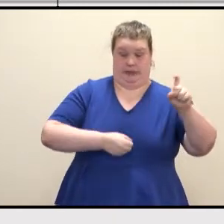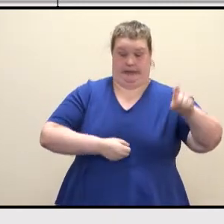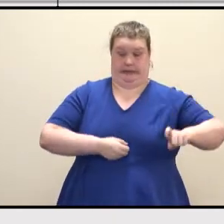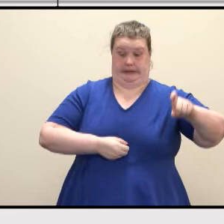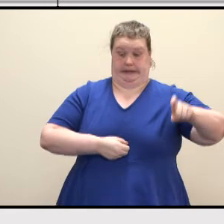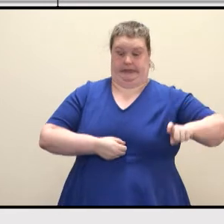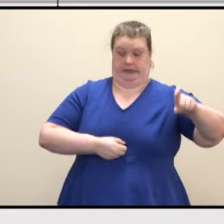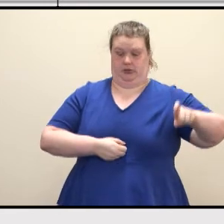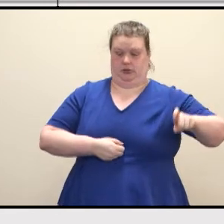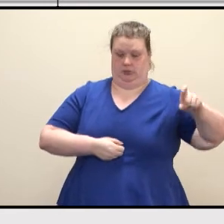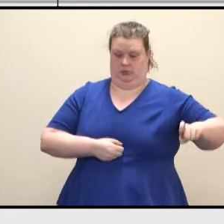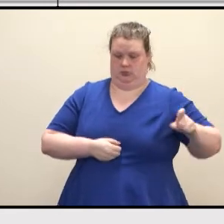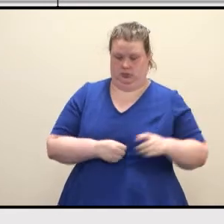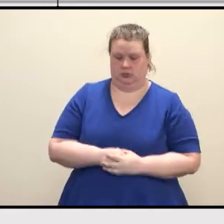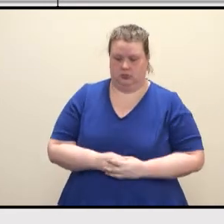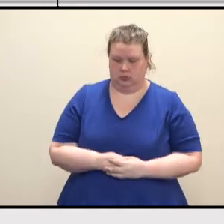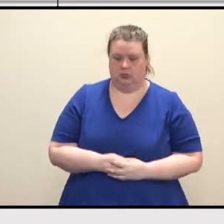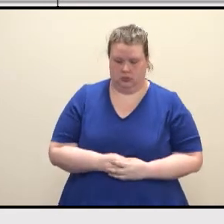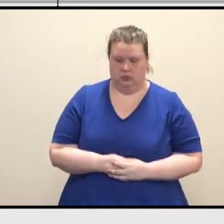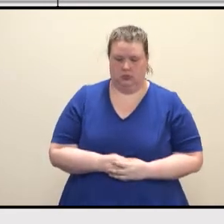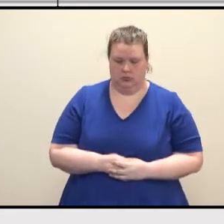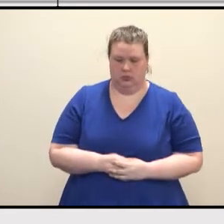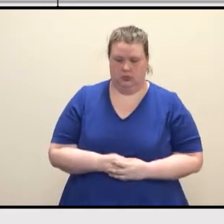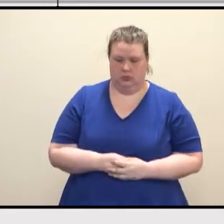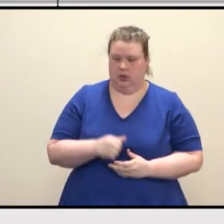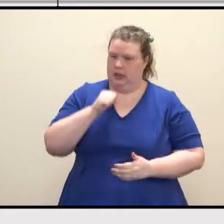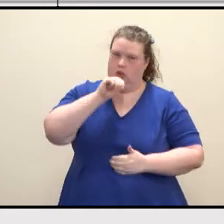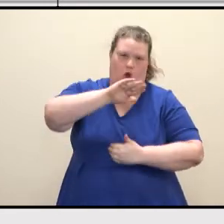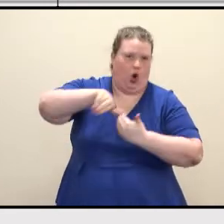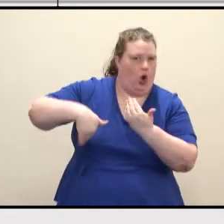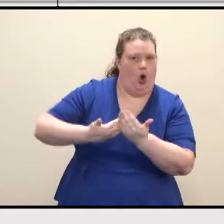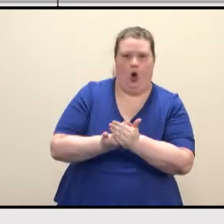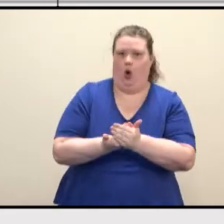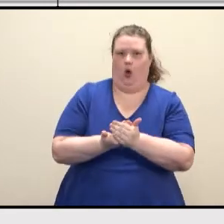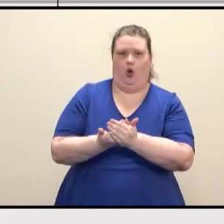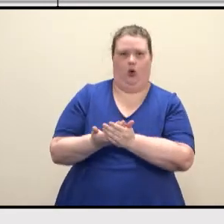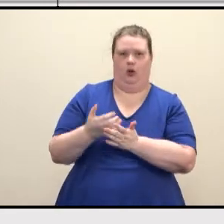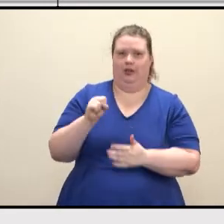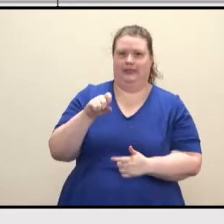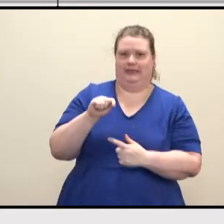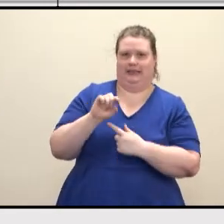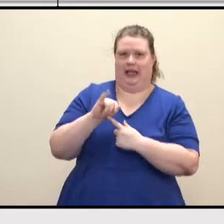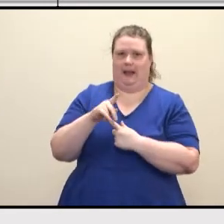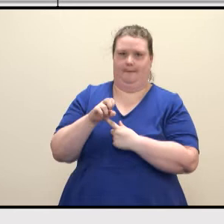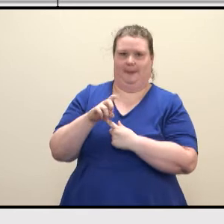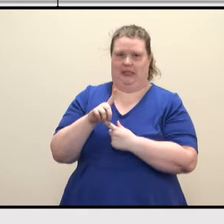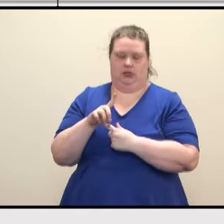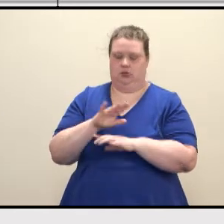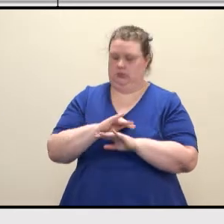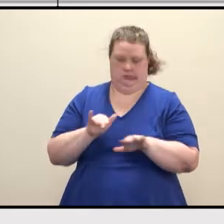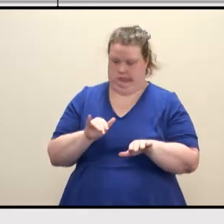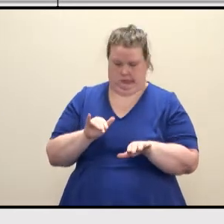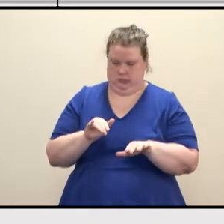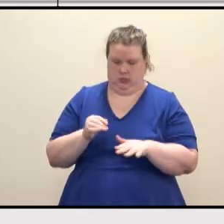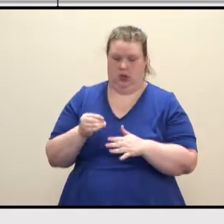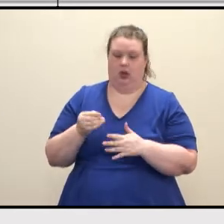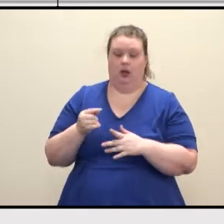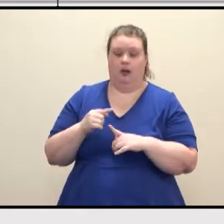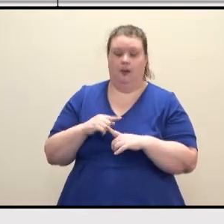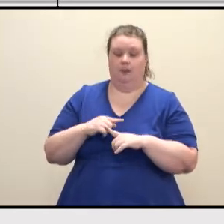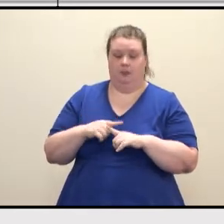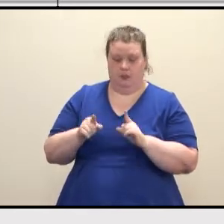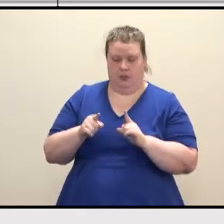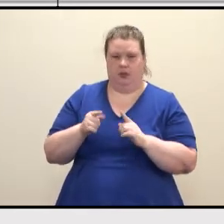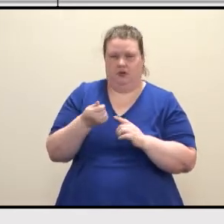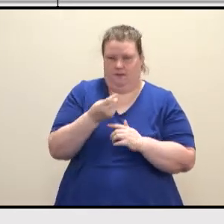This is certainly not all the stipends that are provided to teachers in the district. These are the stipends that we survey for and that we benchmark for. And so you can